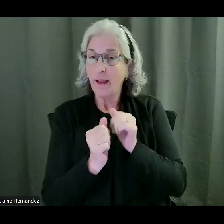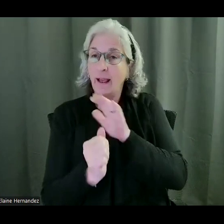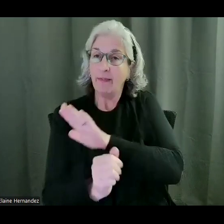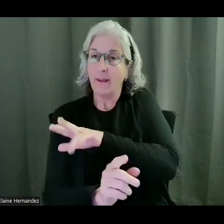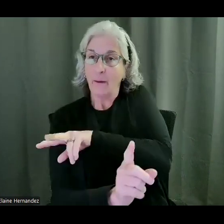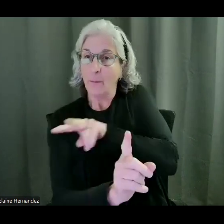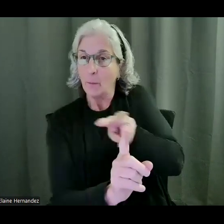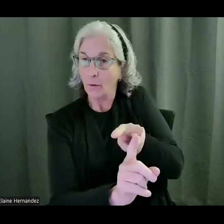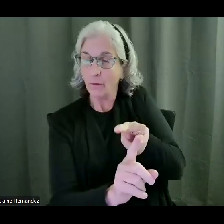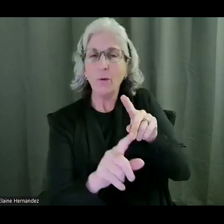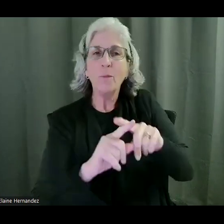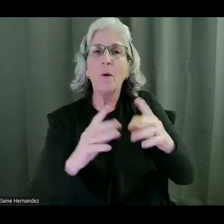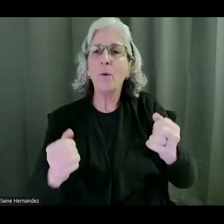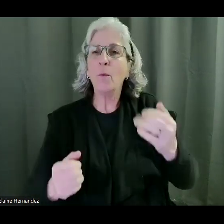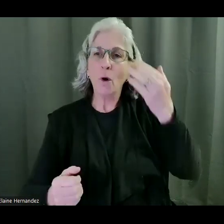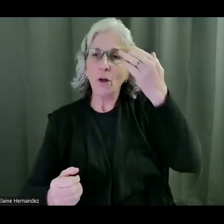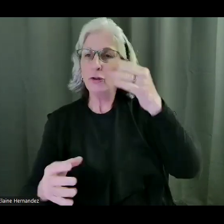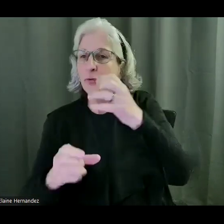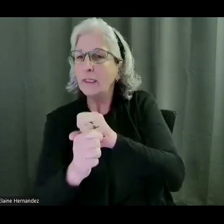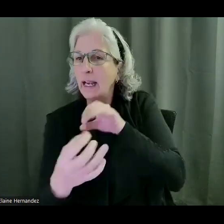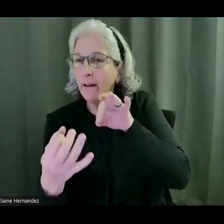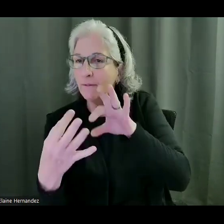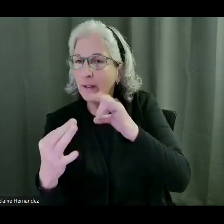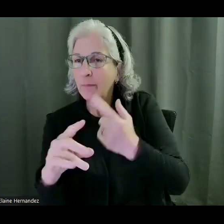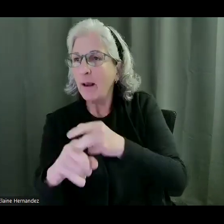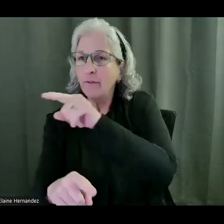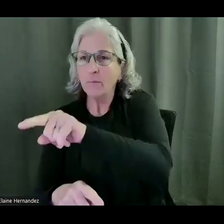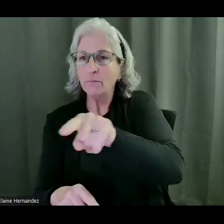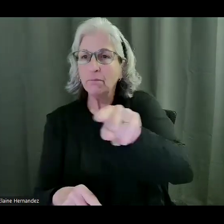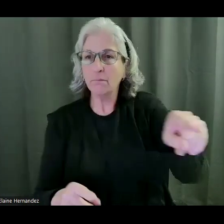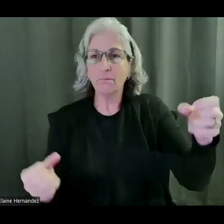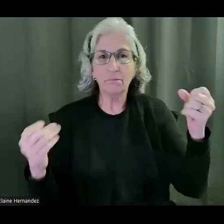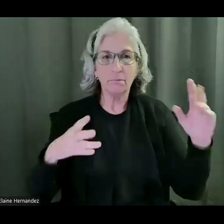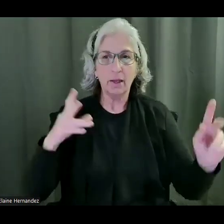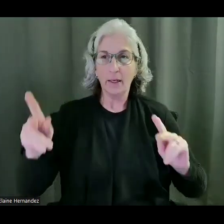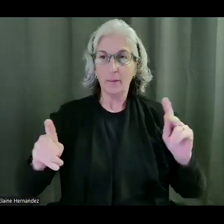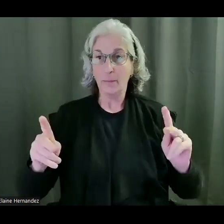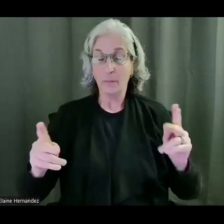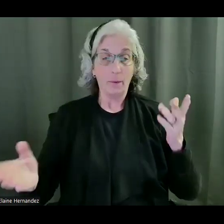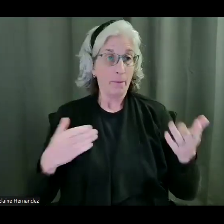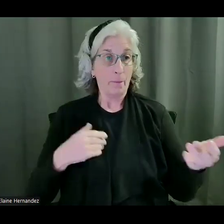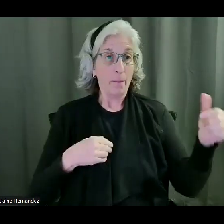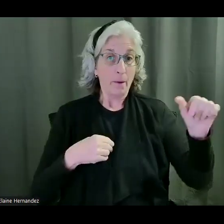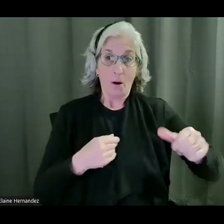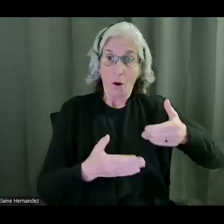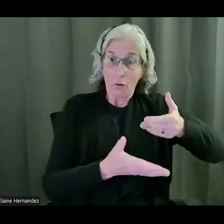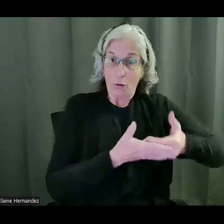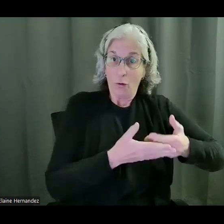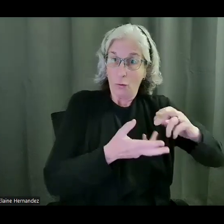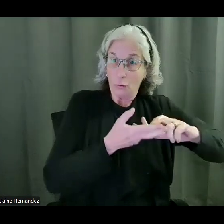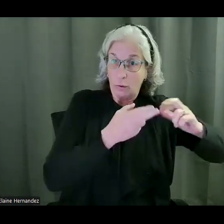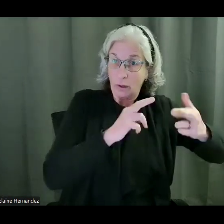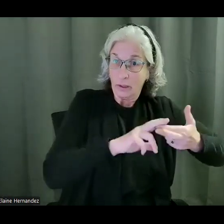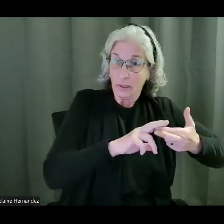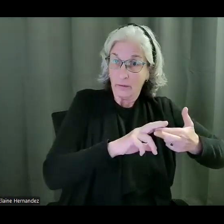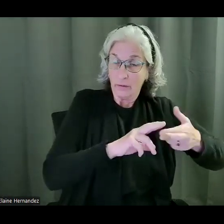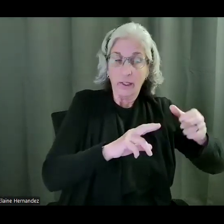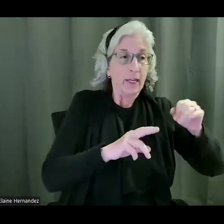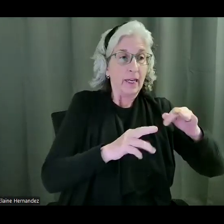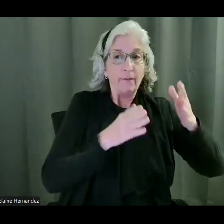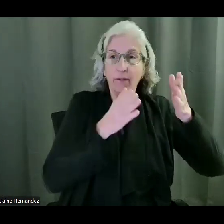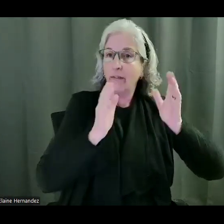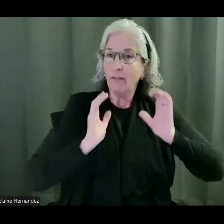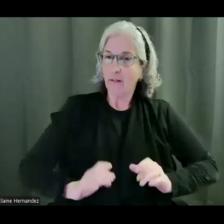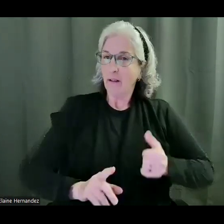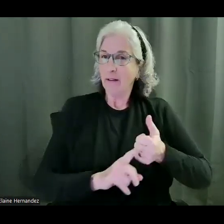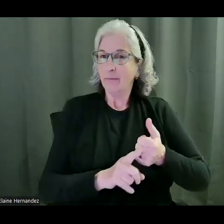from multiple people, such as, again, it could be other close relatives. If they're involved in any sports or social